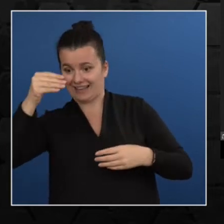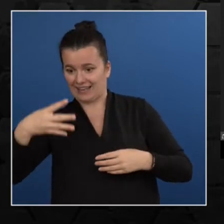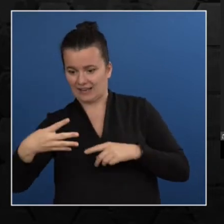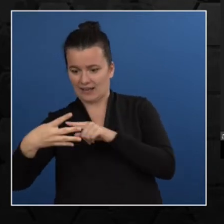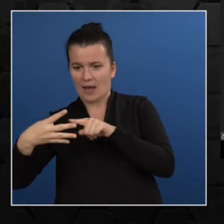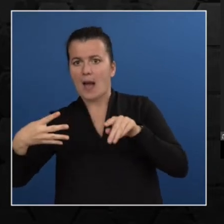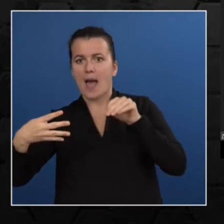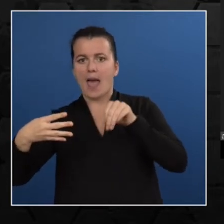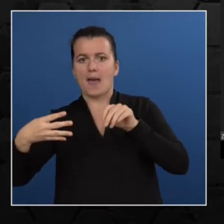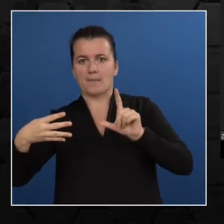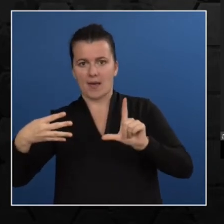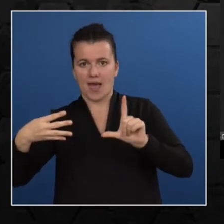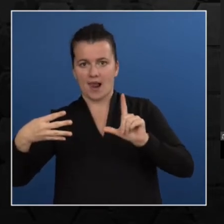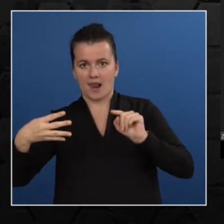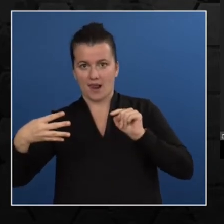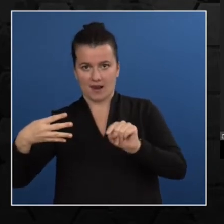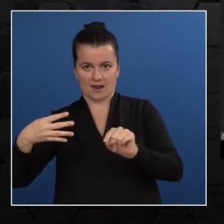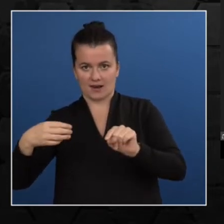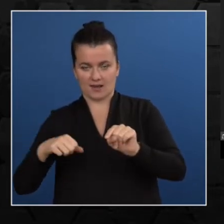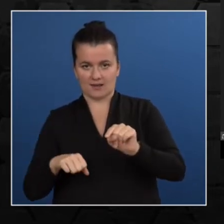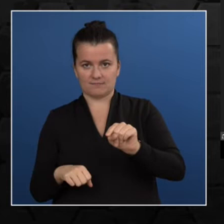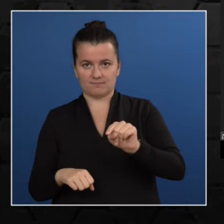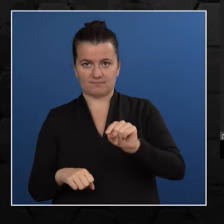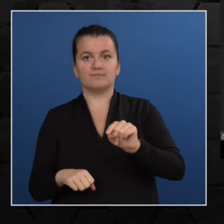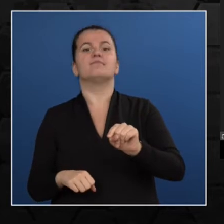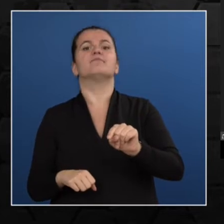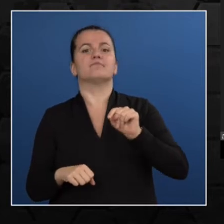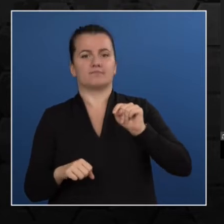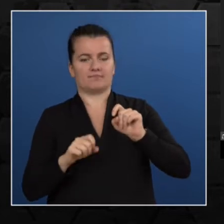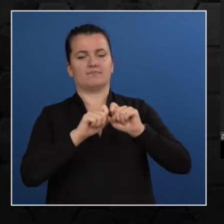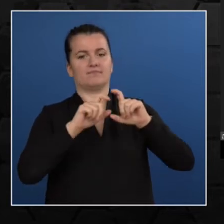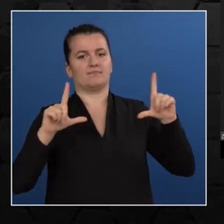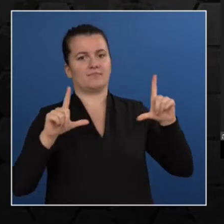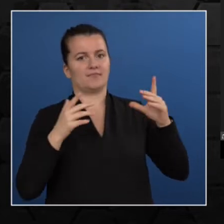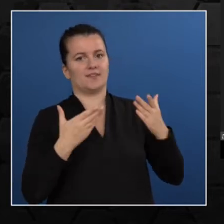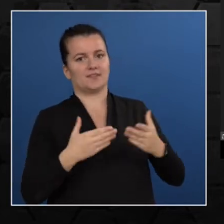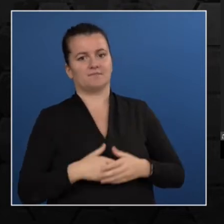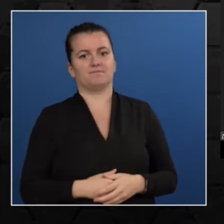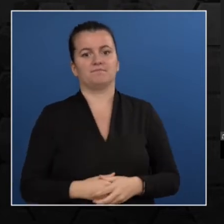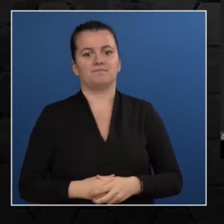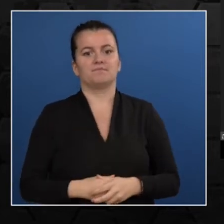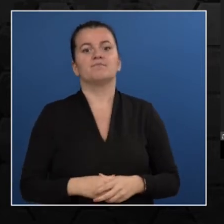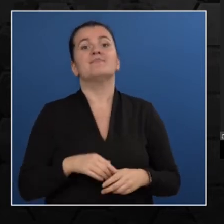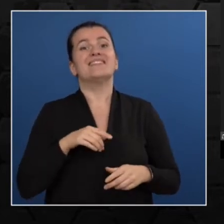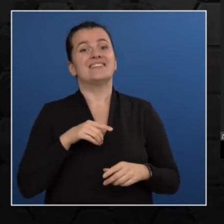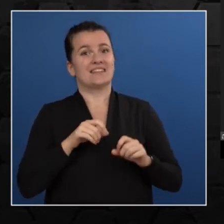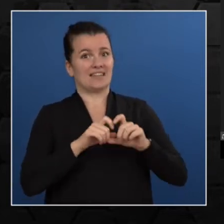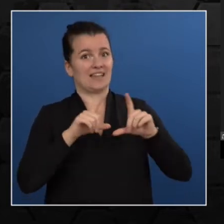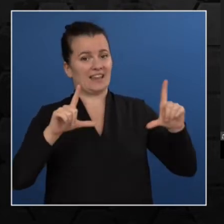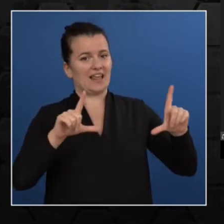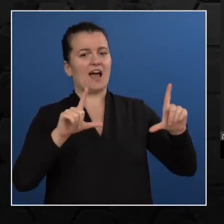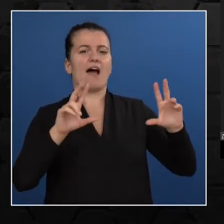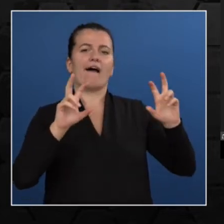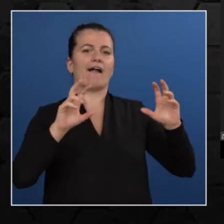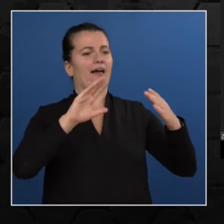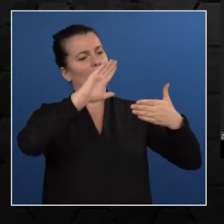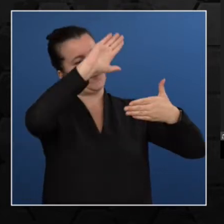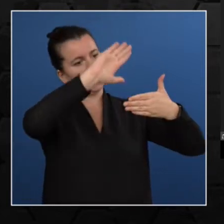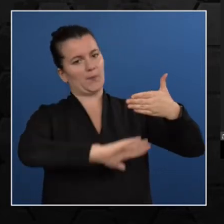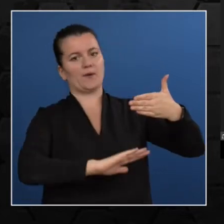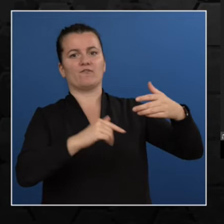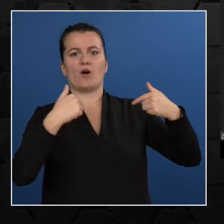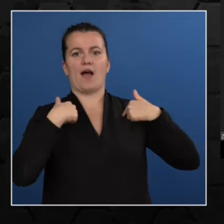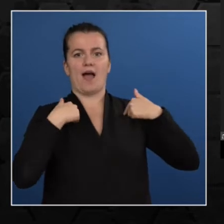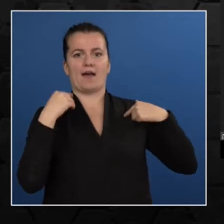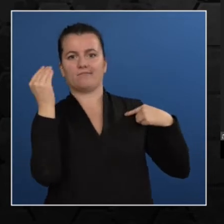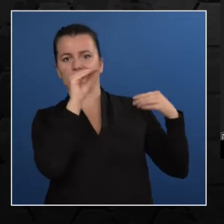here, and that's what you're gonna click for you to add your machine learning template. So this is normally how you do it, but because